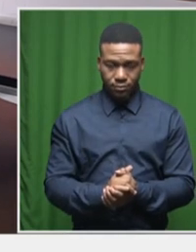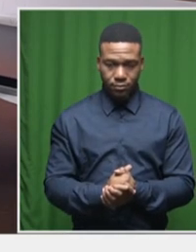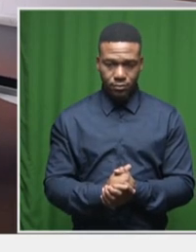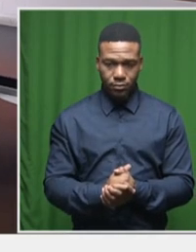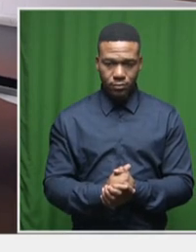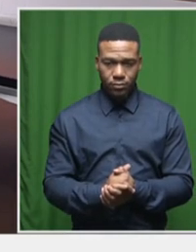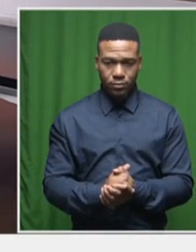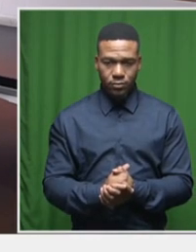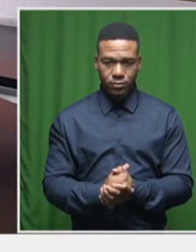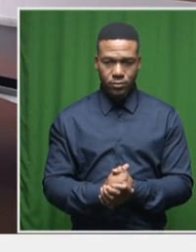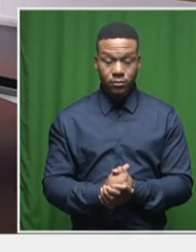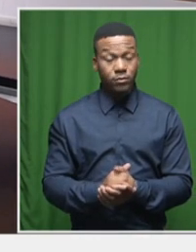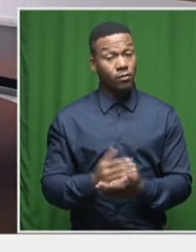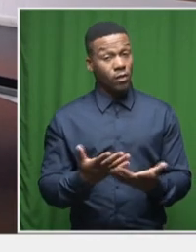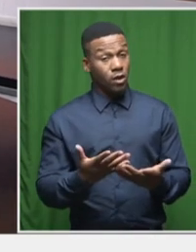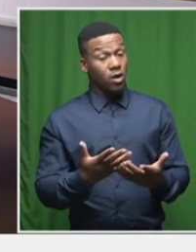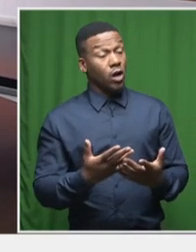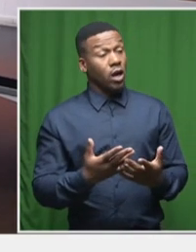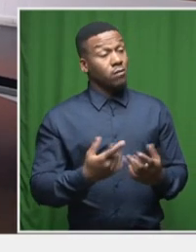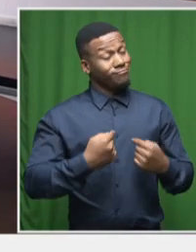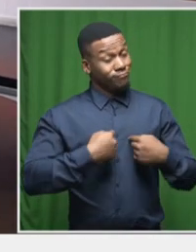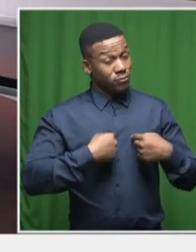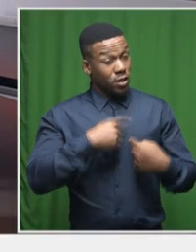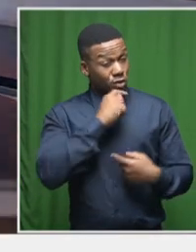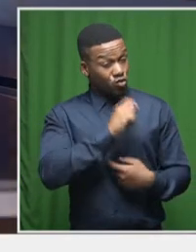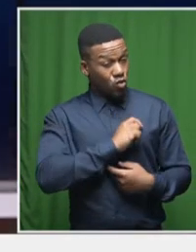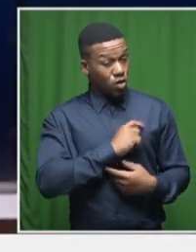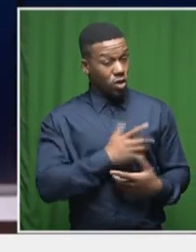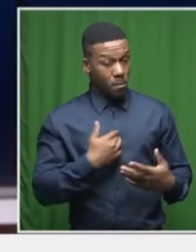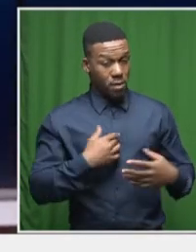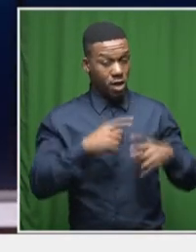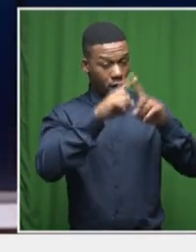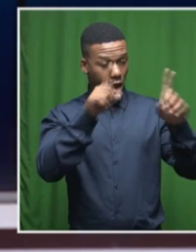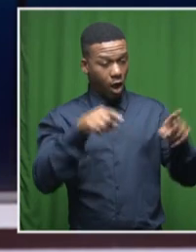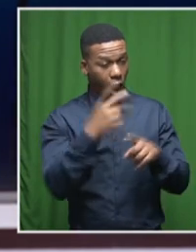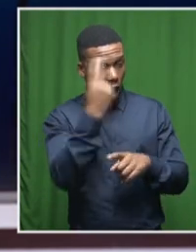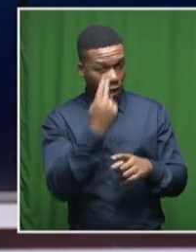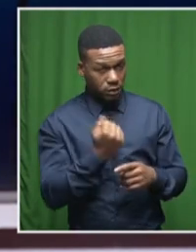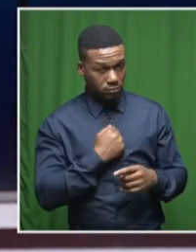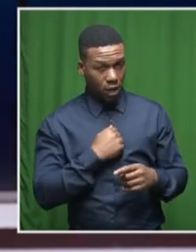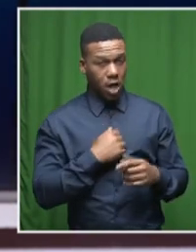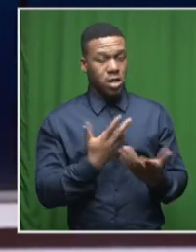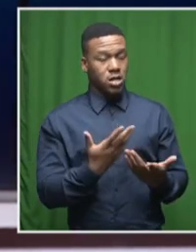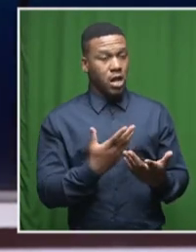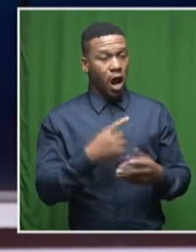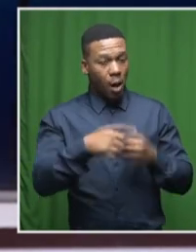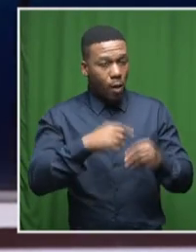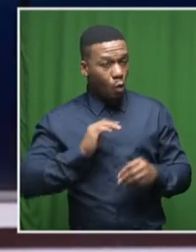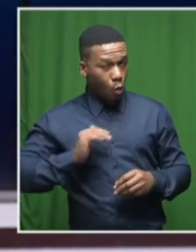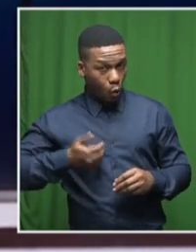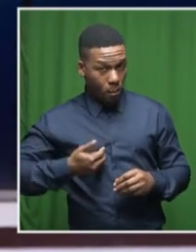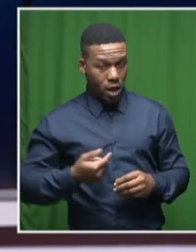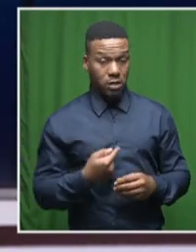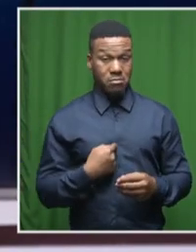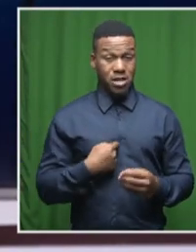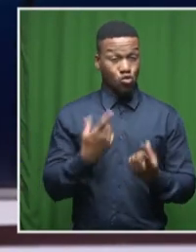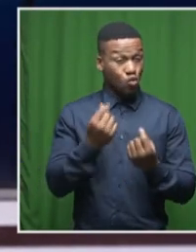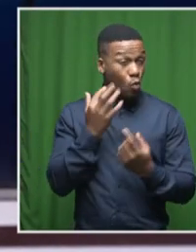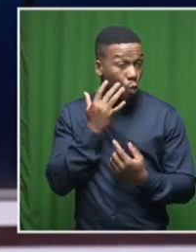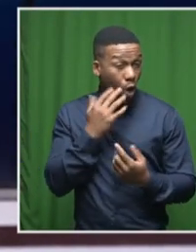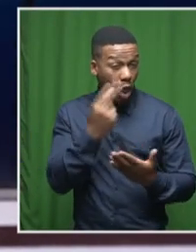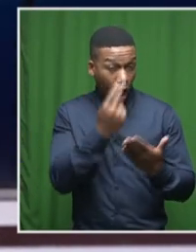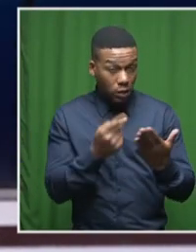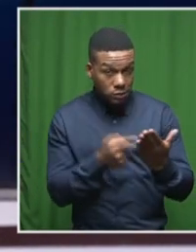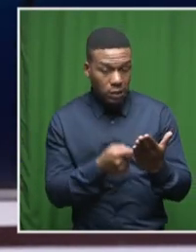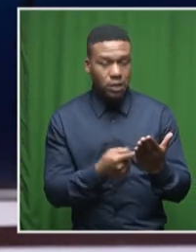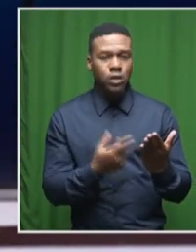did, it's basically, it's more about a woman. And what I did this project through around lockdown. And then